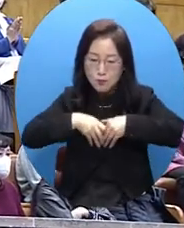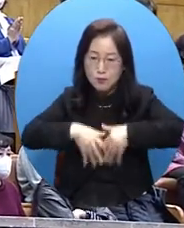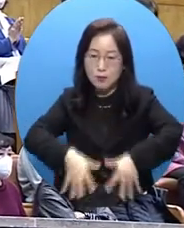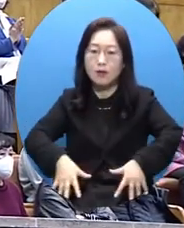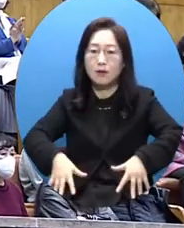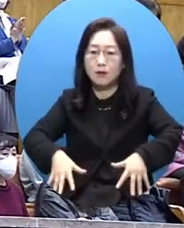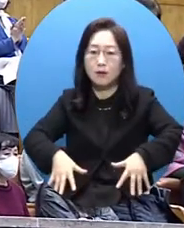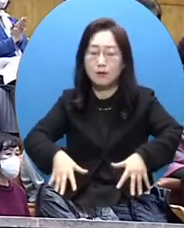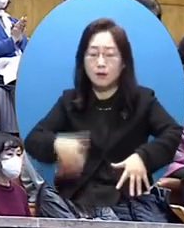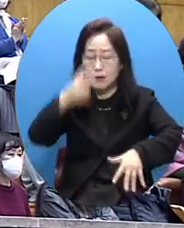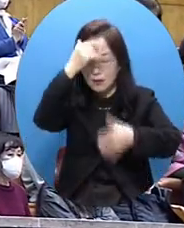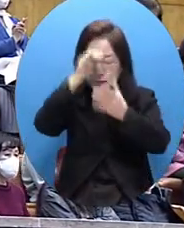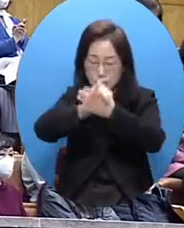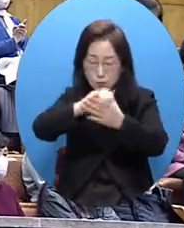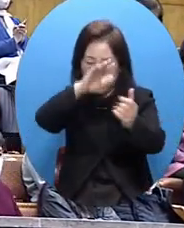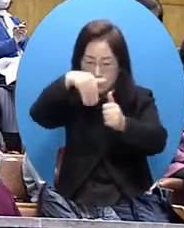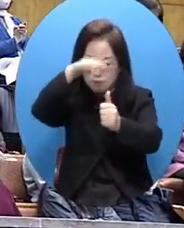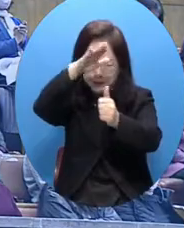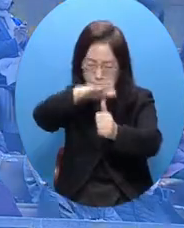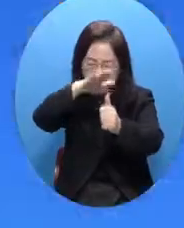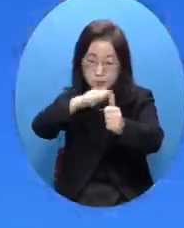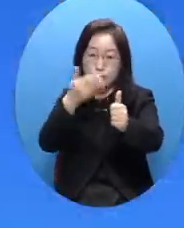suffering from cancer